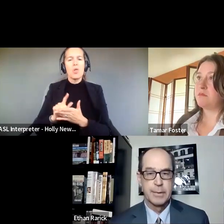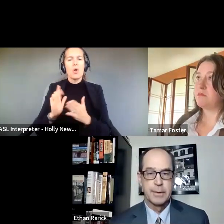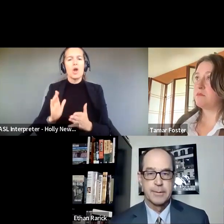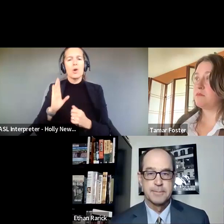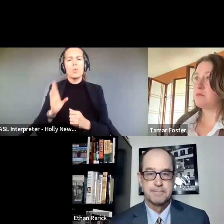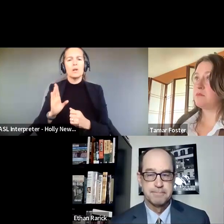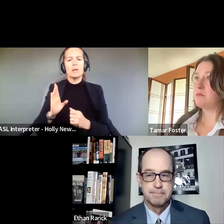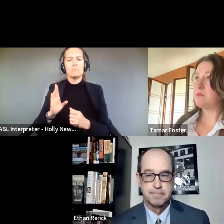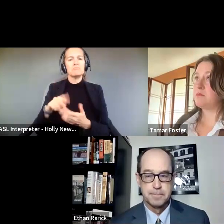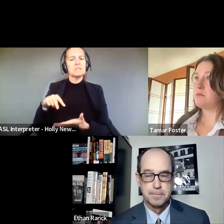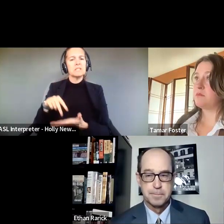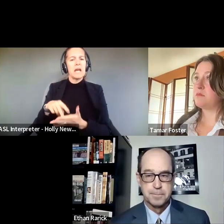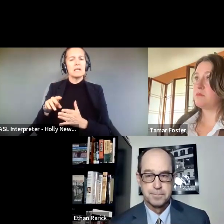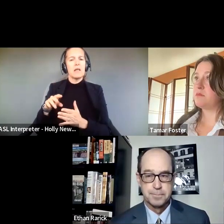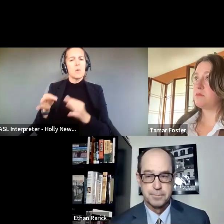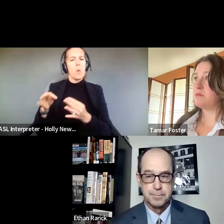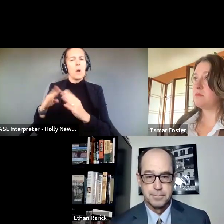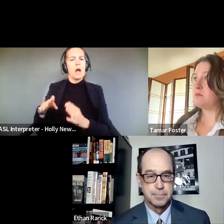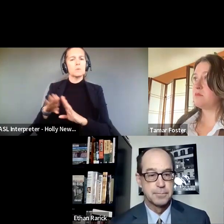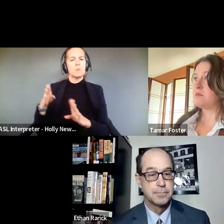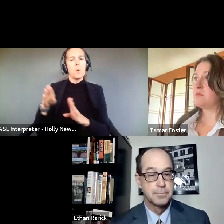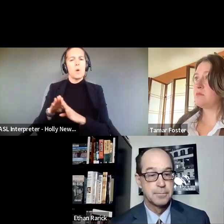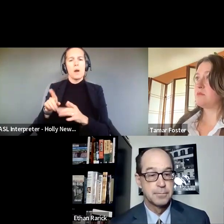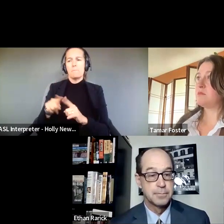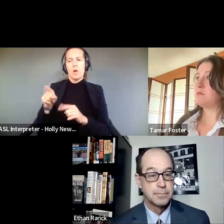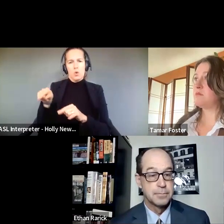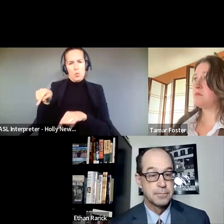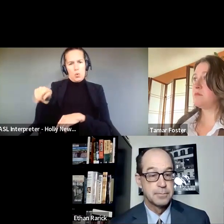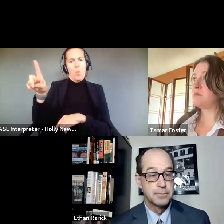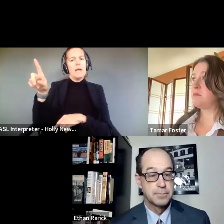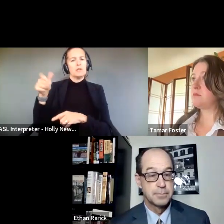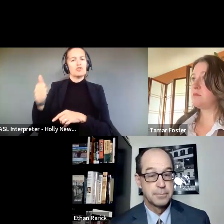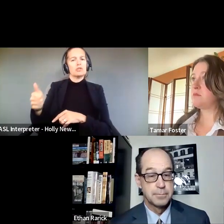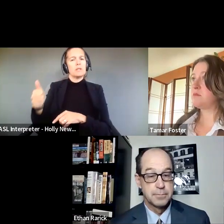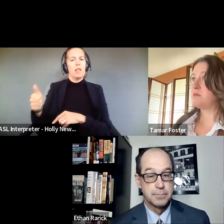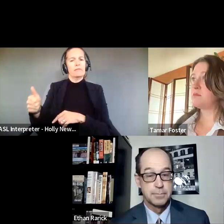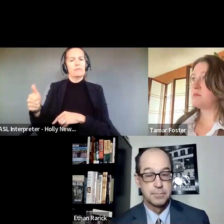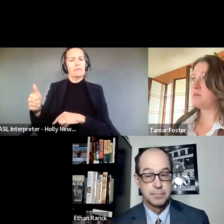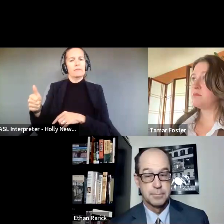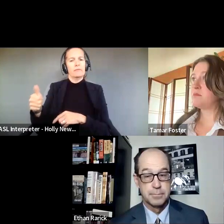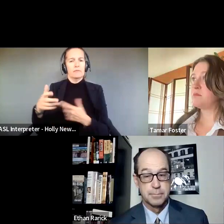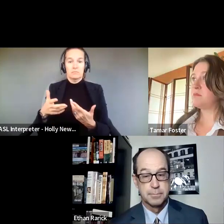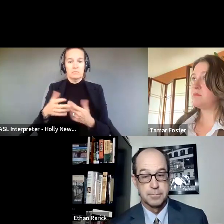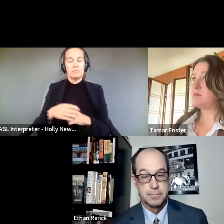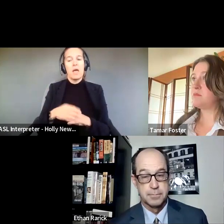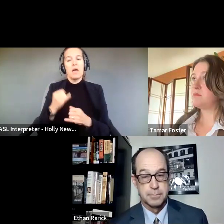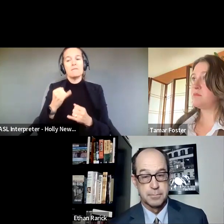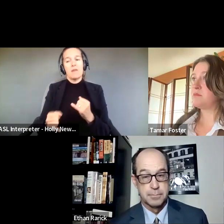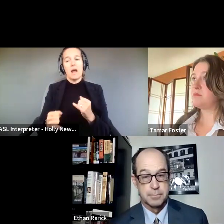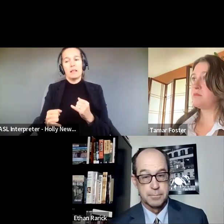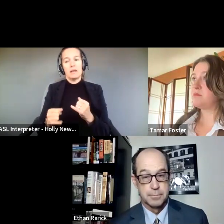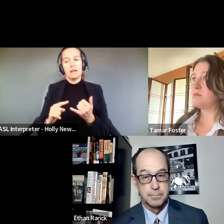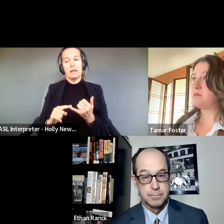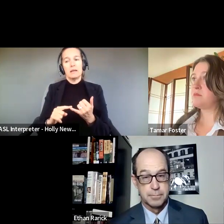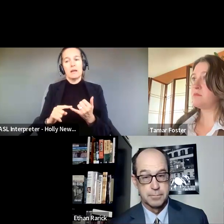at the courthouse door and the defendant goes in by herself or himself. And finally, I would